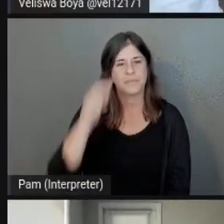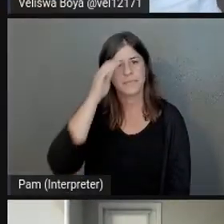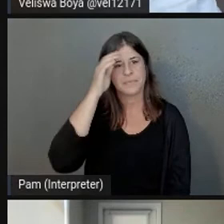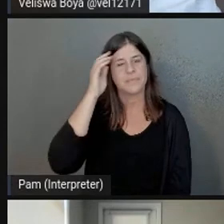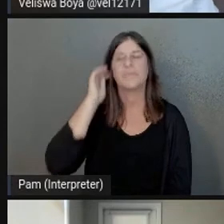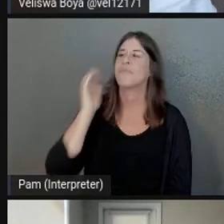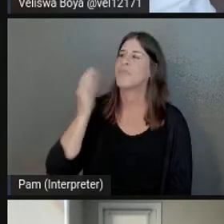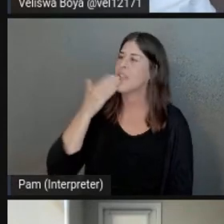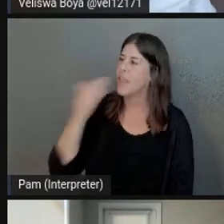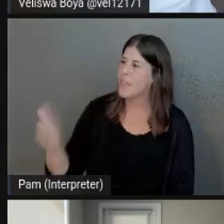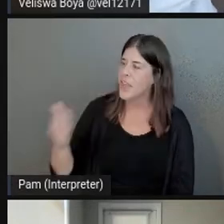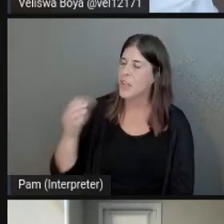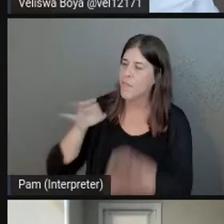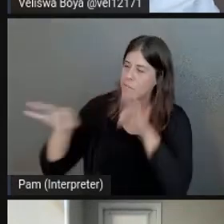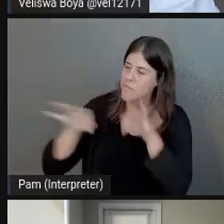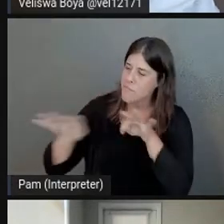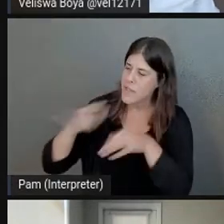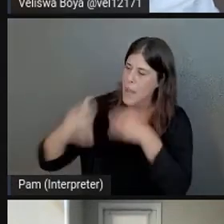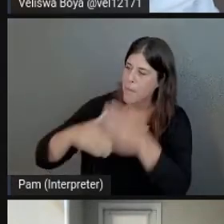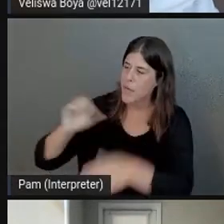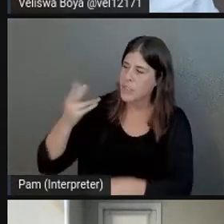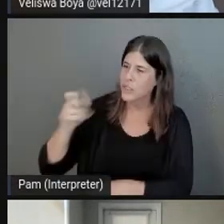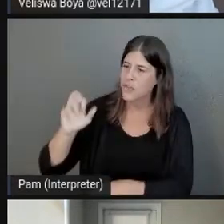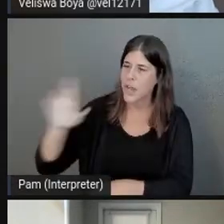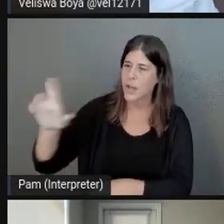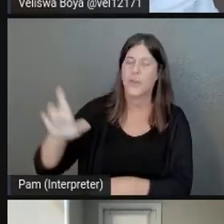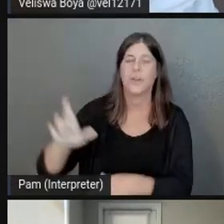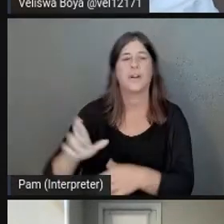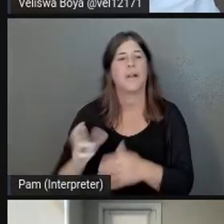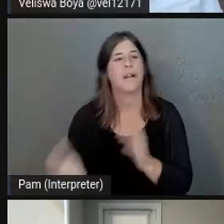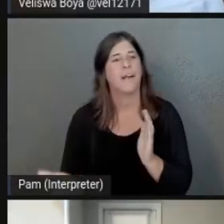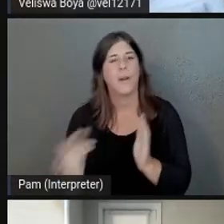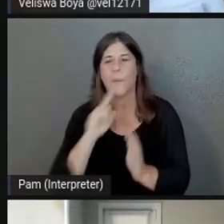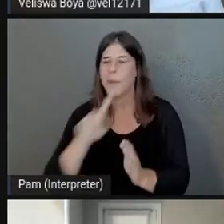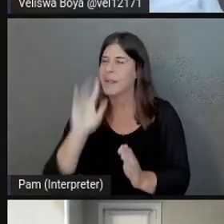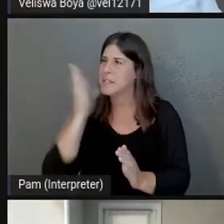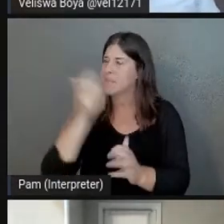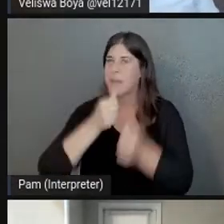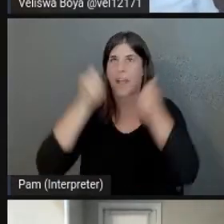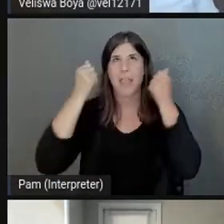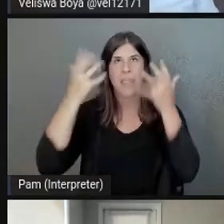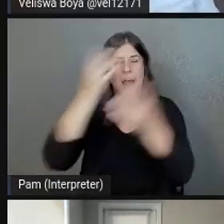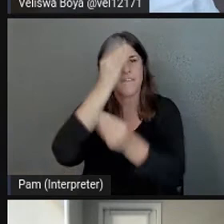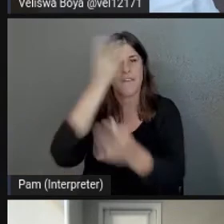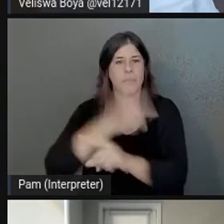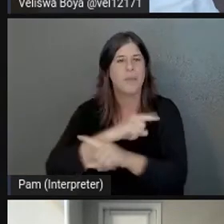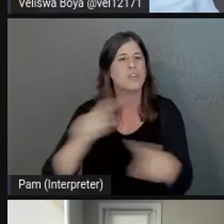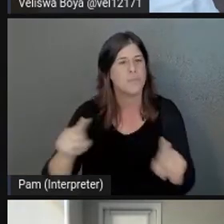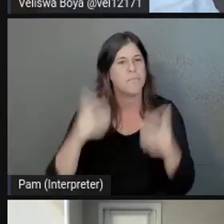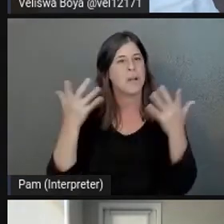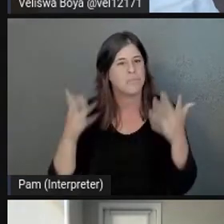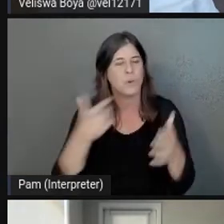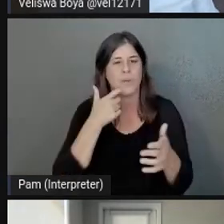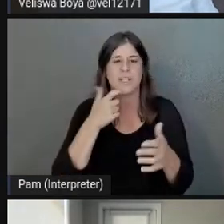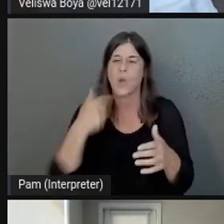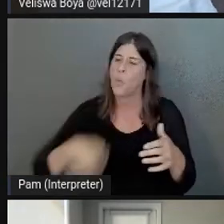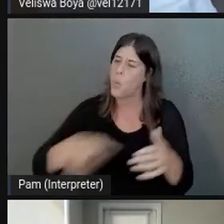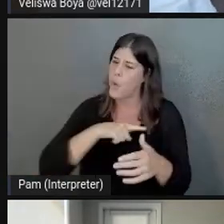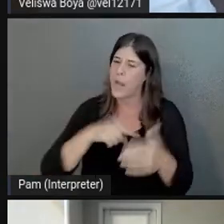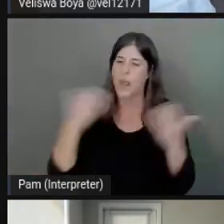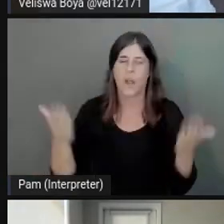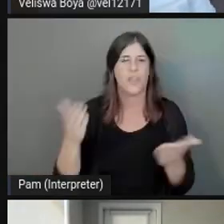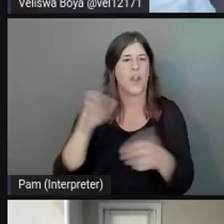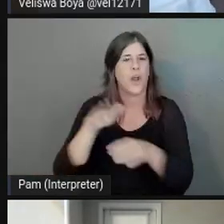Thank you for going through that process, Schneider. It can't seem like a bunch of information, but as Schneider was stating, we'll fully be white